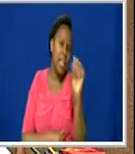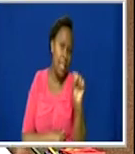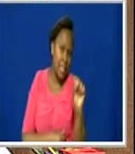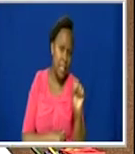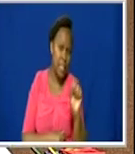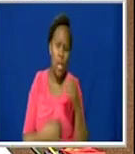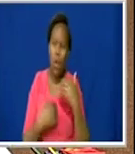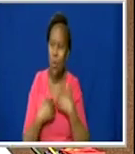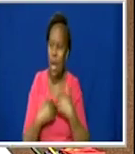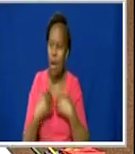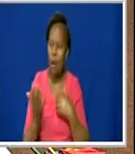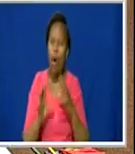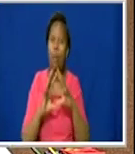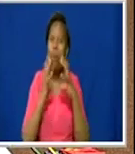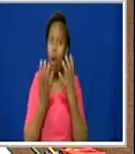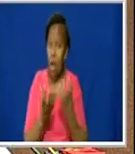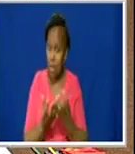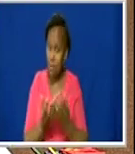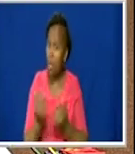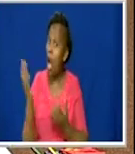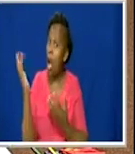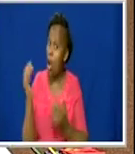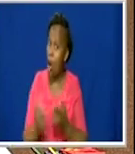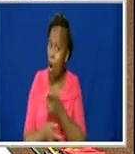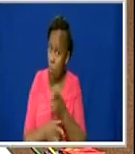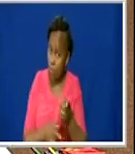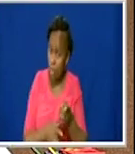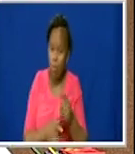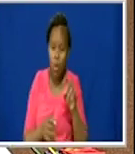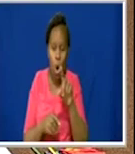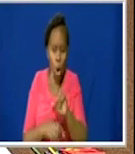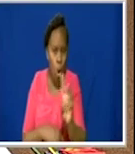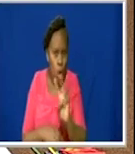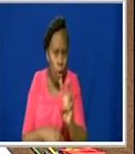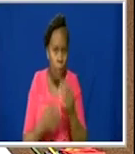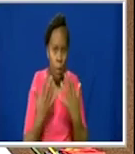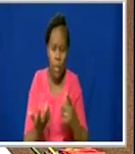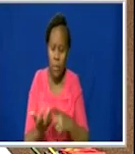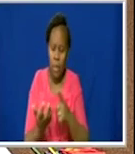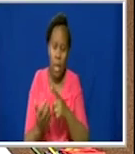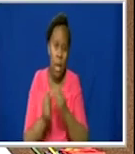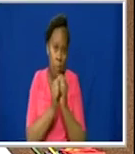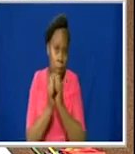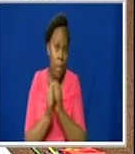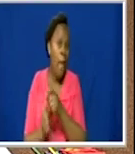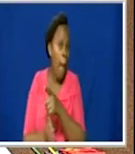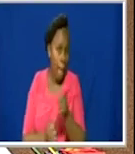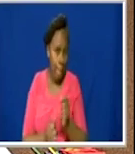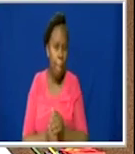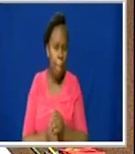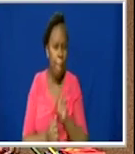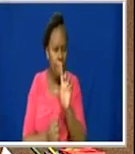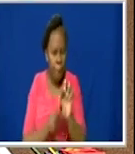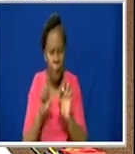have balls. My friends at home, I hope that you're also looking for things that you can count with us as we are learning together. Yeah? Quickly,